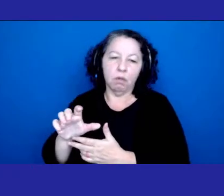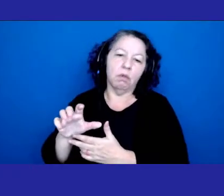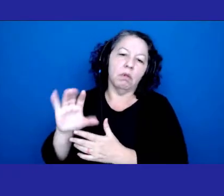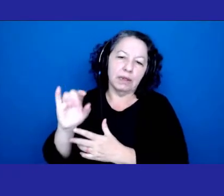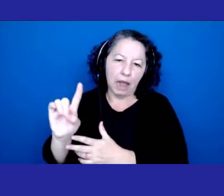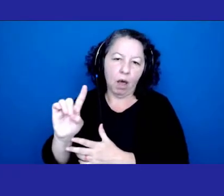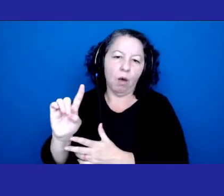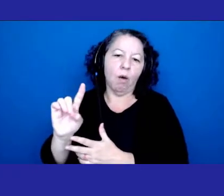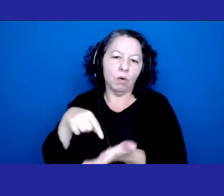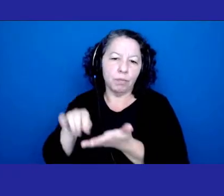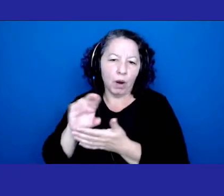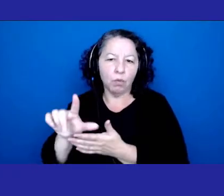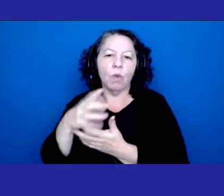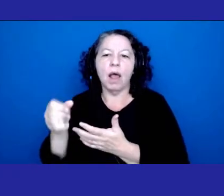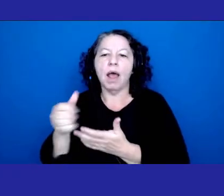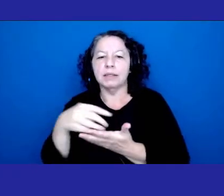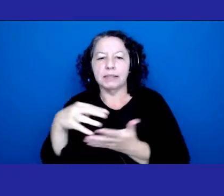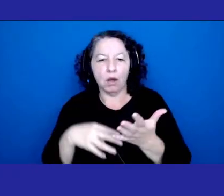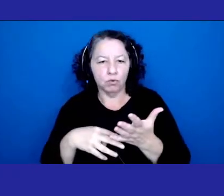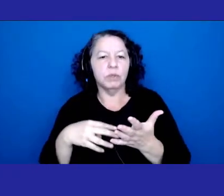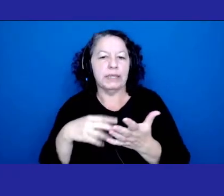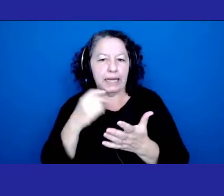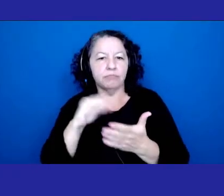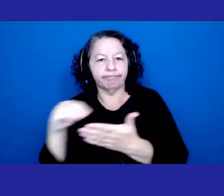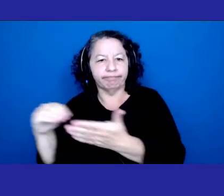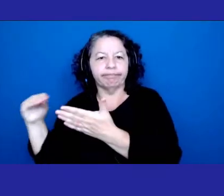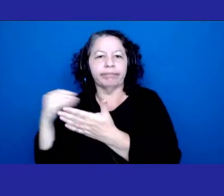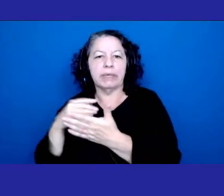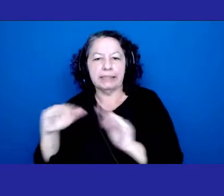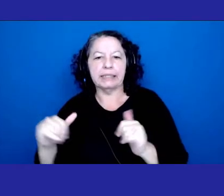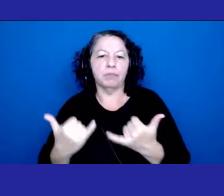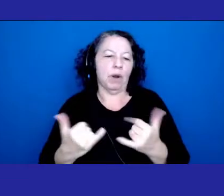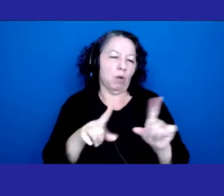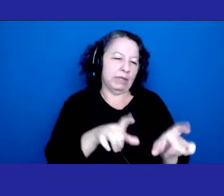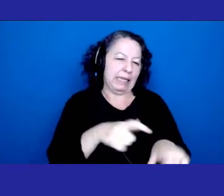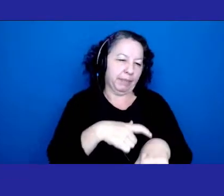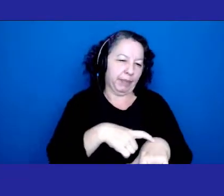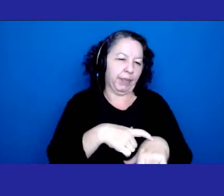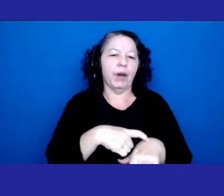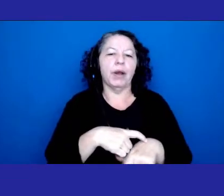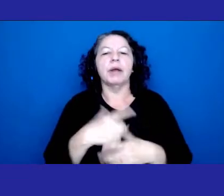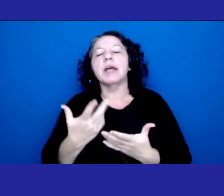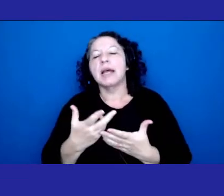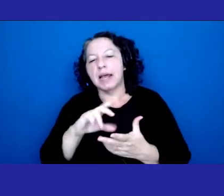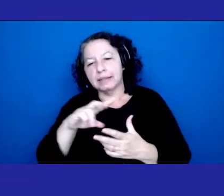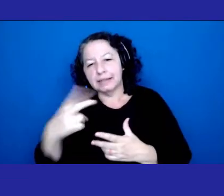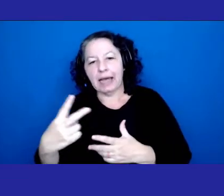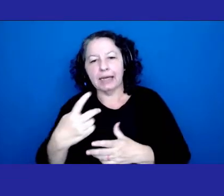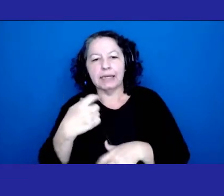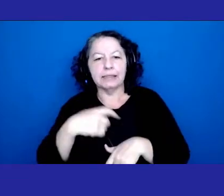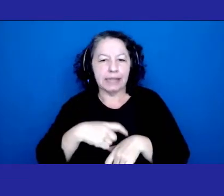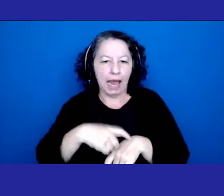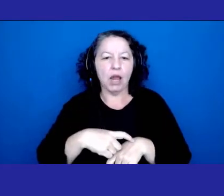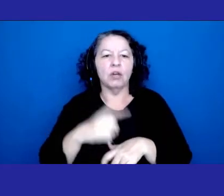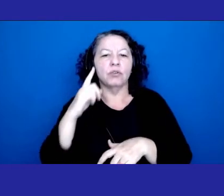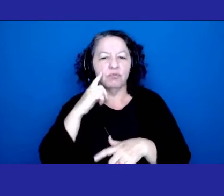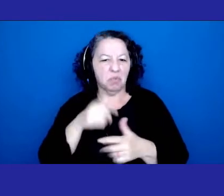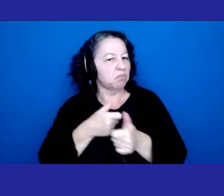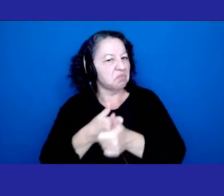scheduling system. This is in the test period and phase 2 on track. We can continue forward.